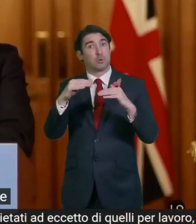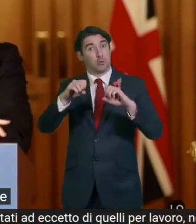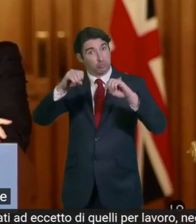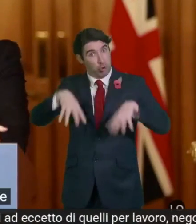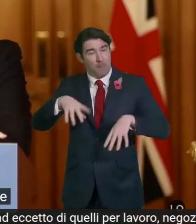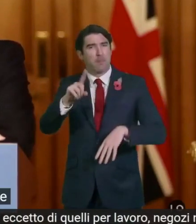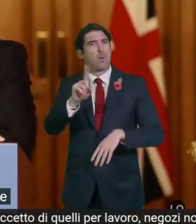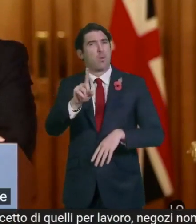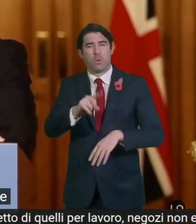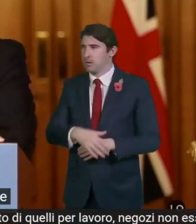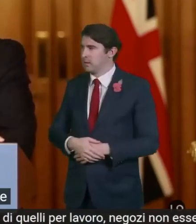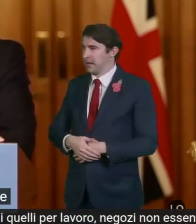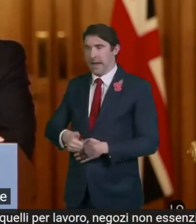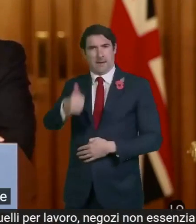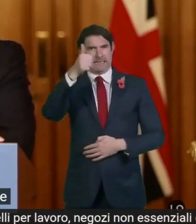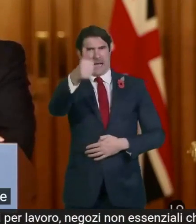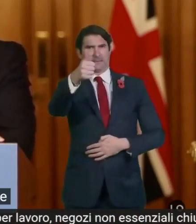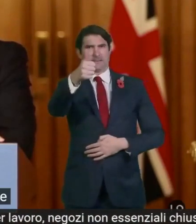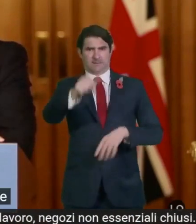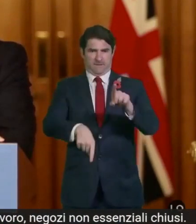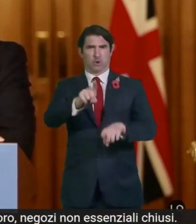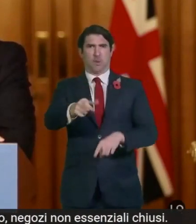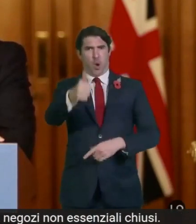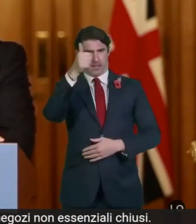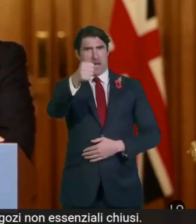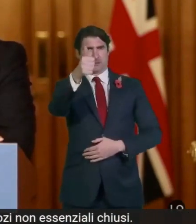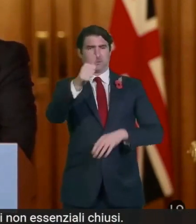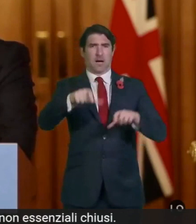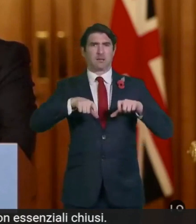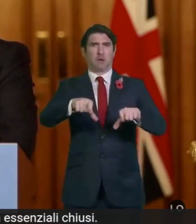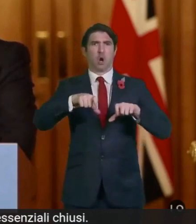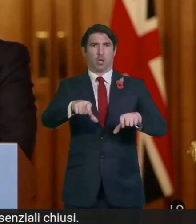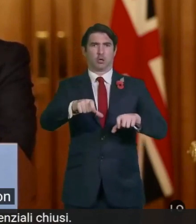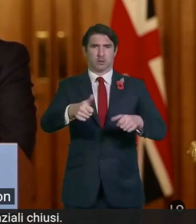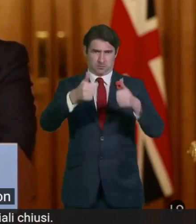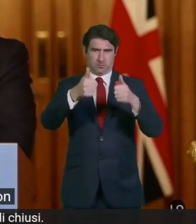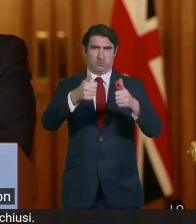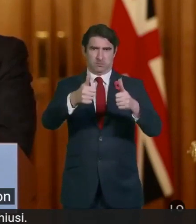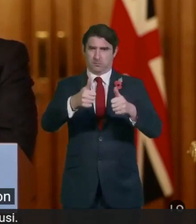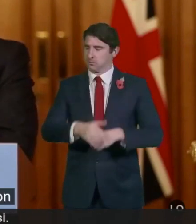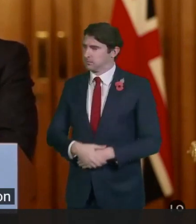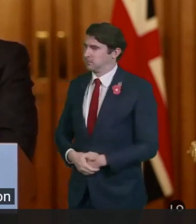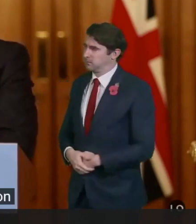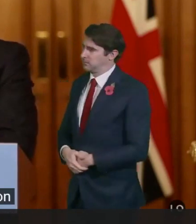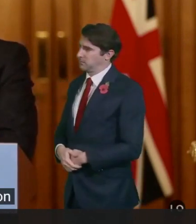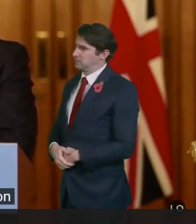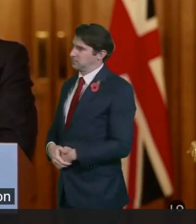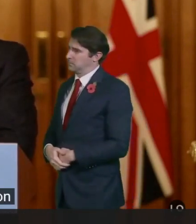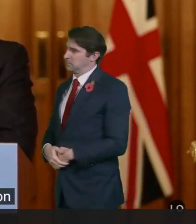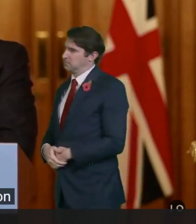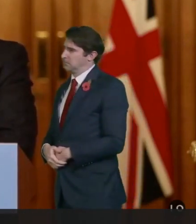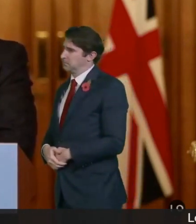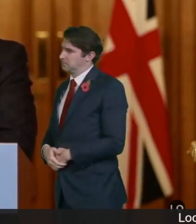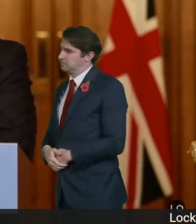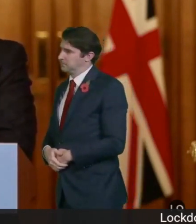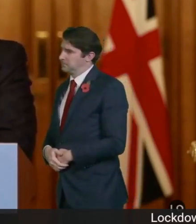think, with authority. David, on the, is the period up to 2nd of December